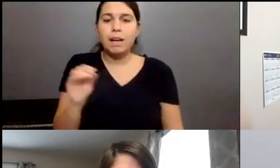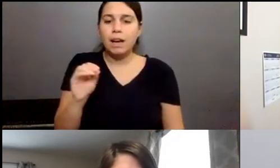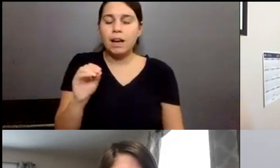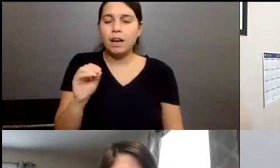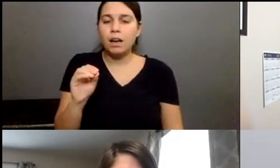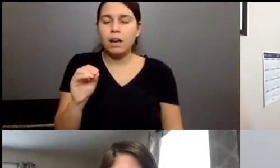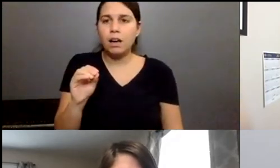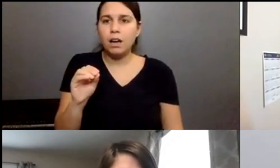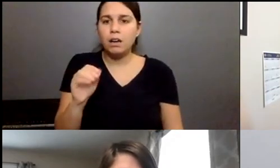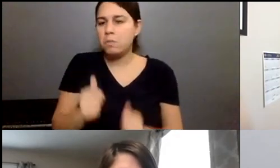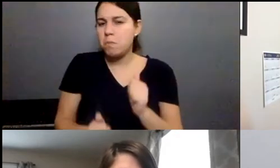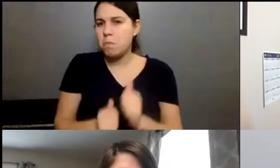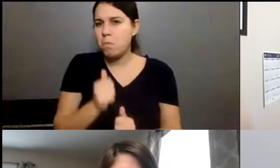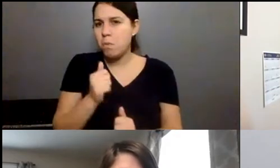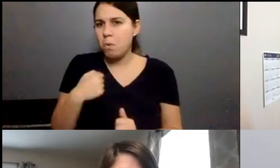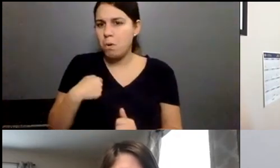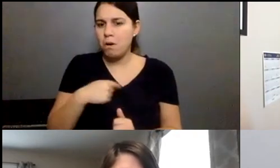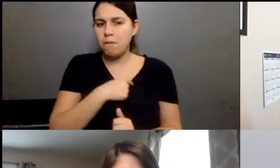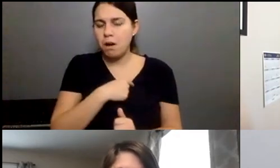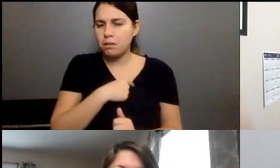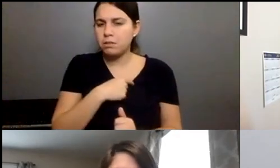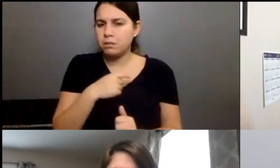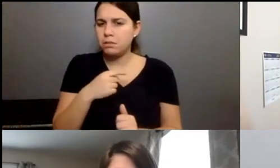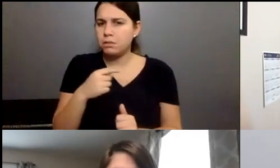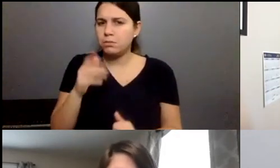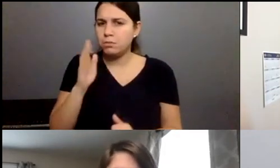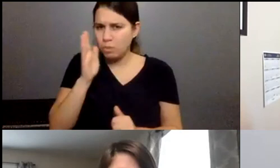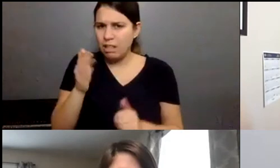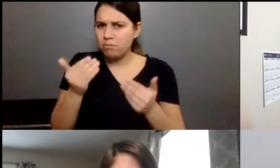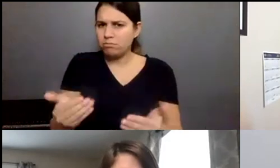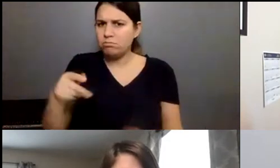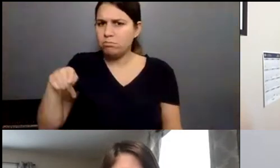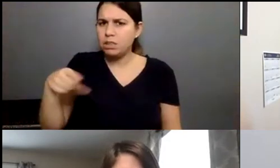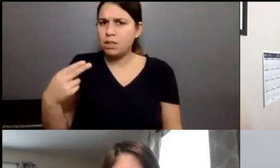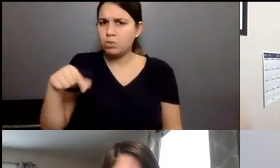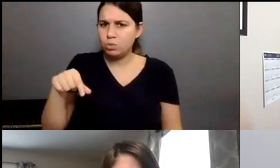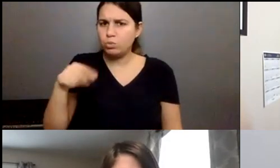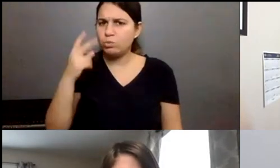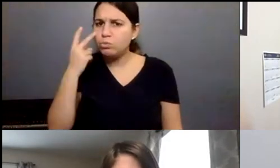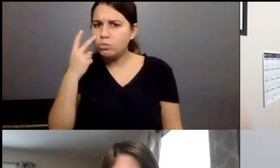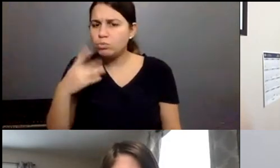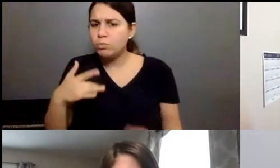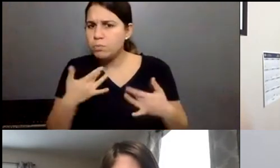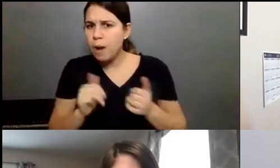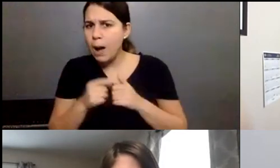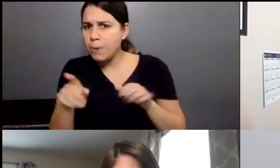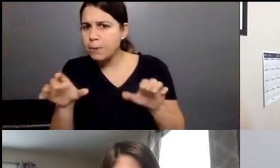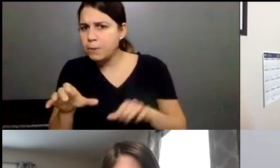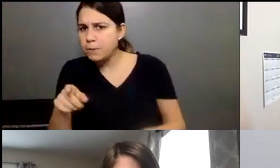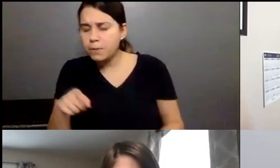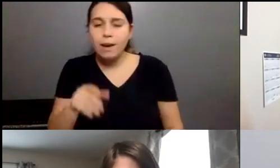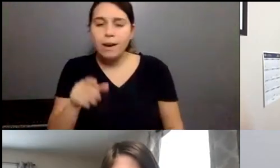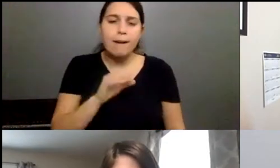I would say most of us do a PHQ at that point in time to see how they're doing. And then we